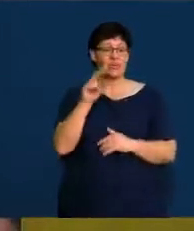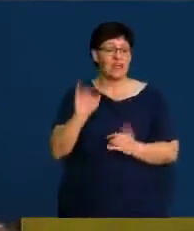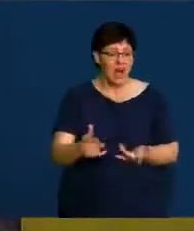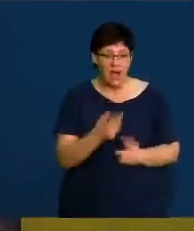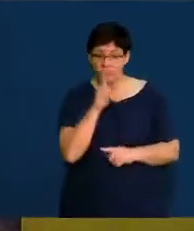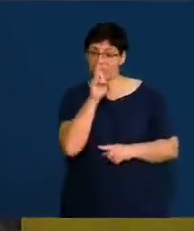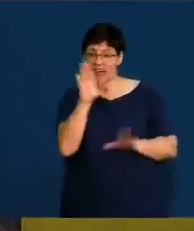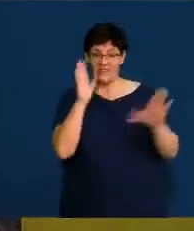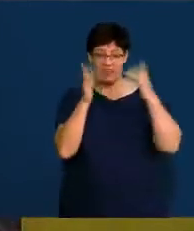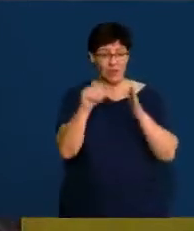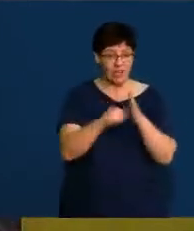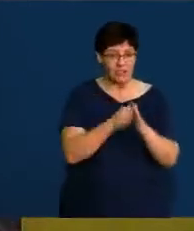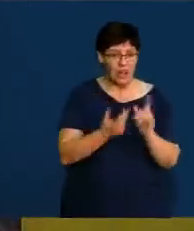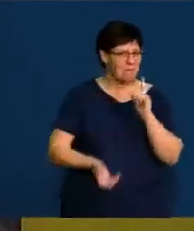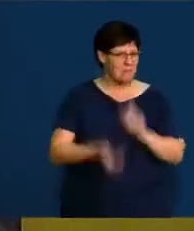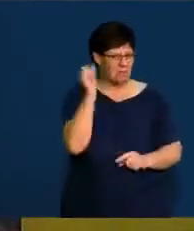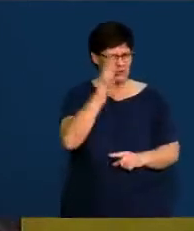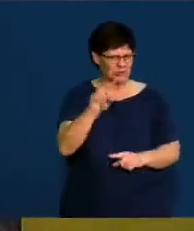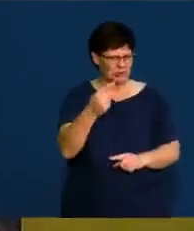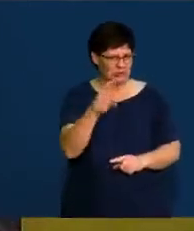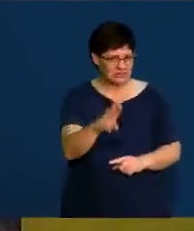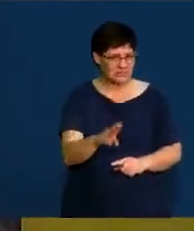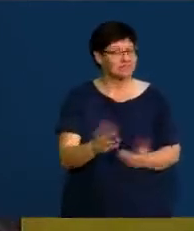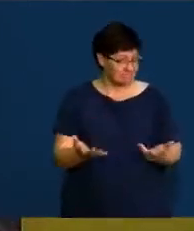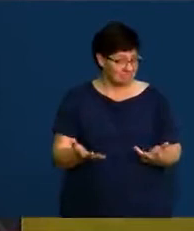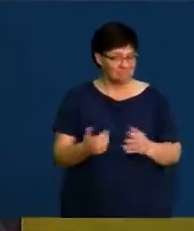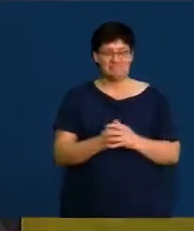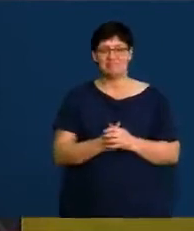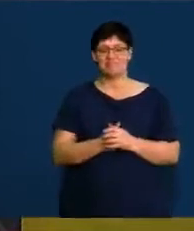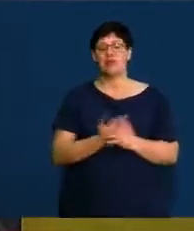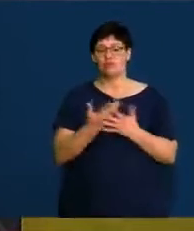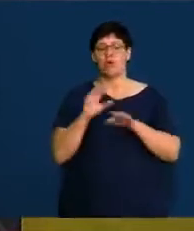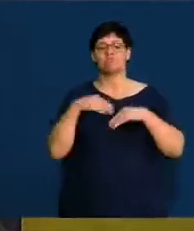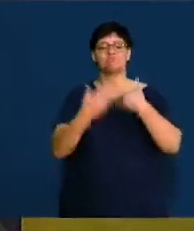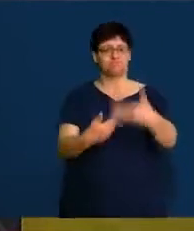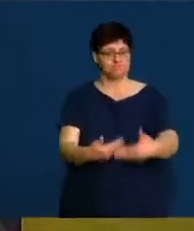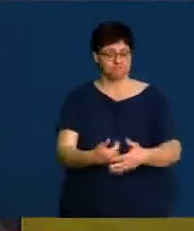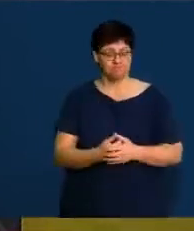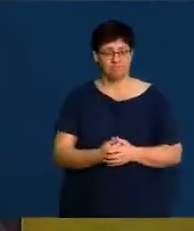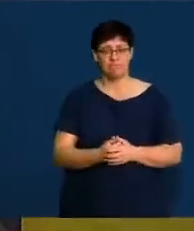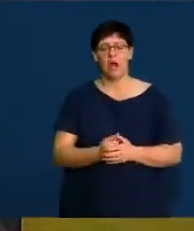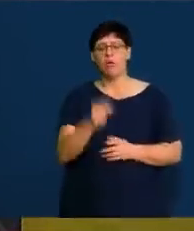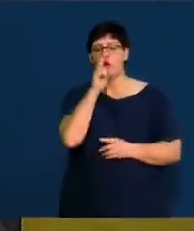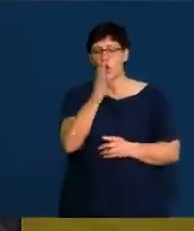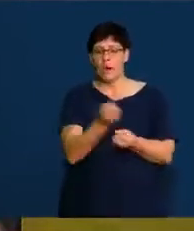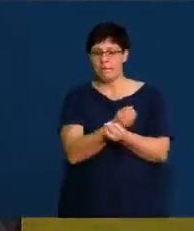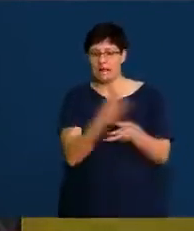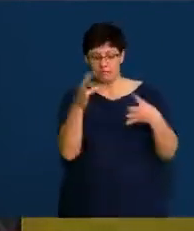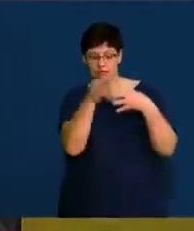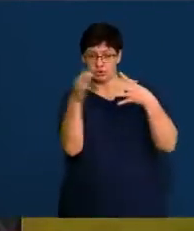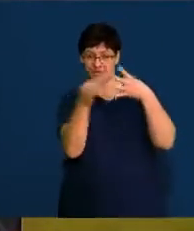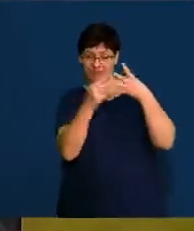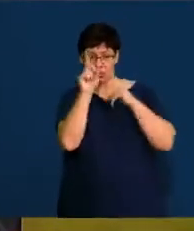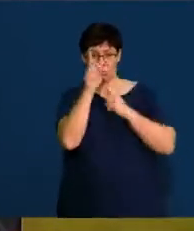those Facebook pages and get that 2 gig of data, don't you? Right, so moving on, we're looking at multiple choice